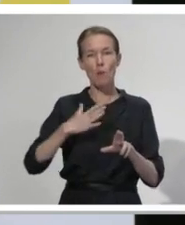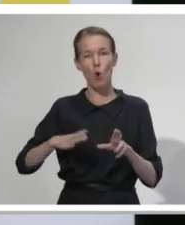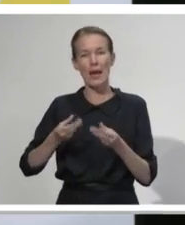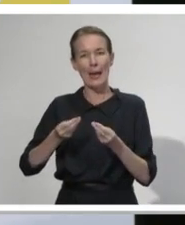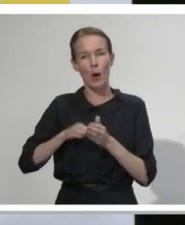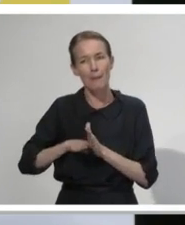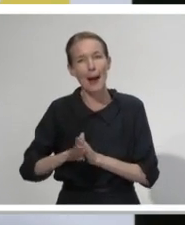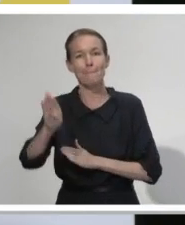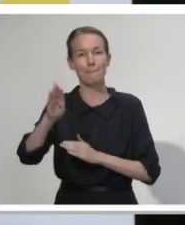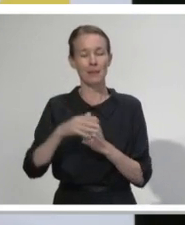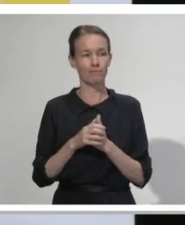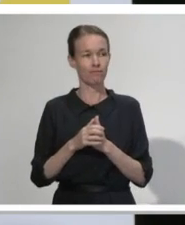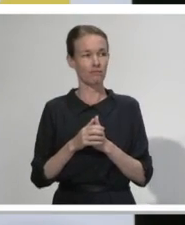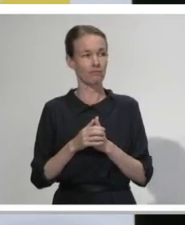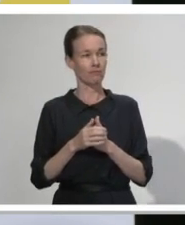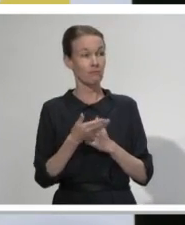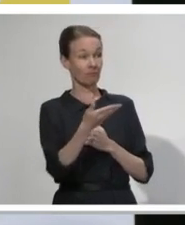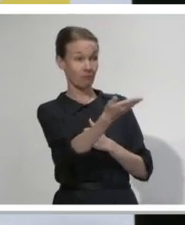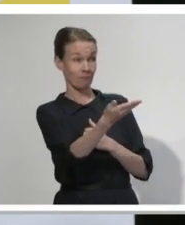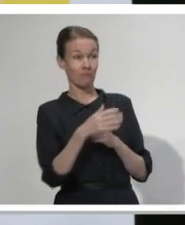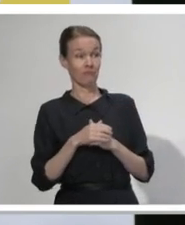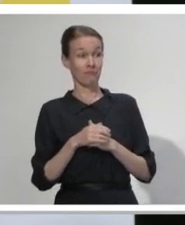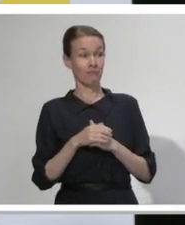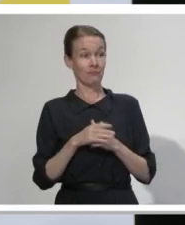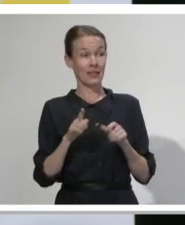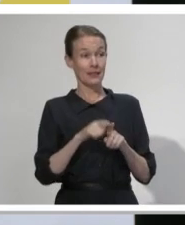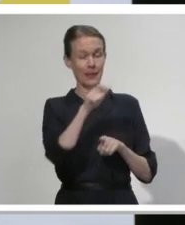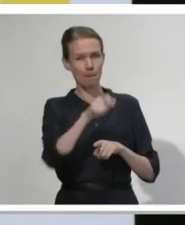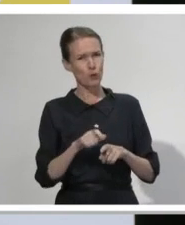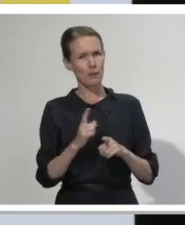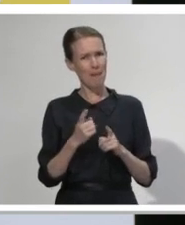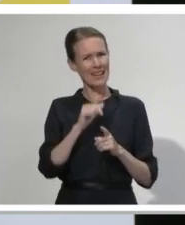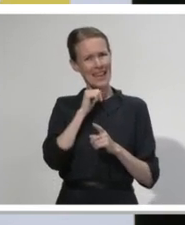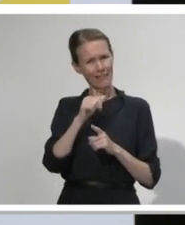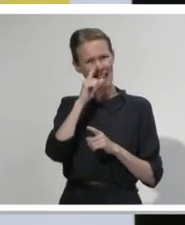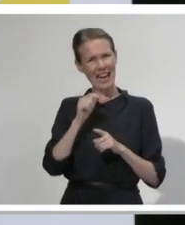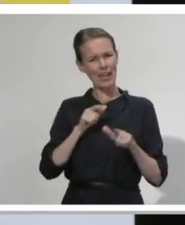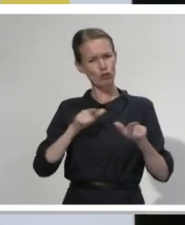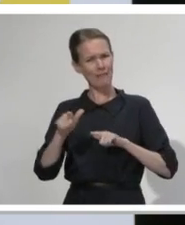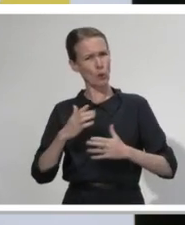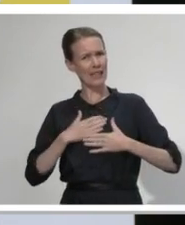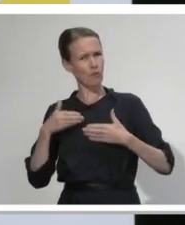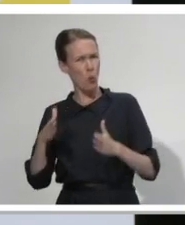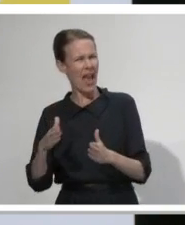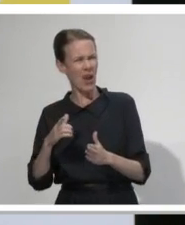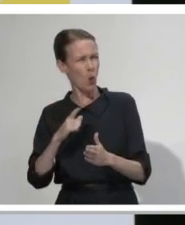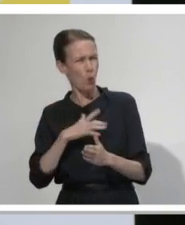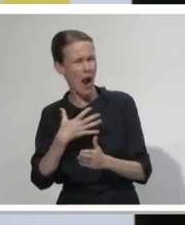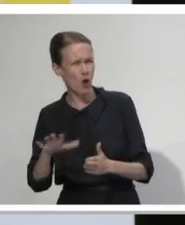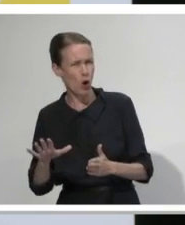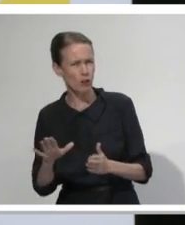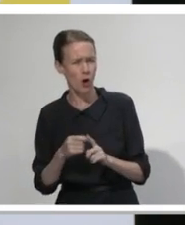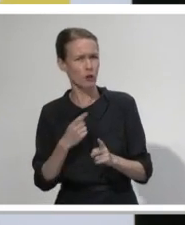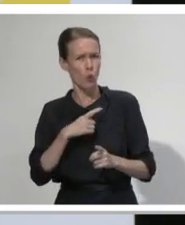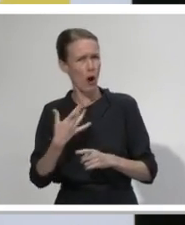be lost. If they can operate safely, why shouldn't they be able to cater to domestic tourists? Well, that's the very point, is we need to make sure that whatever happens